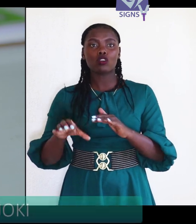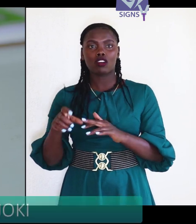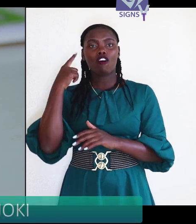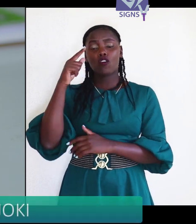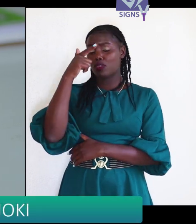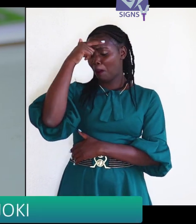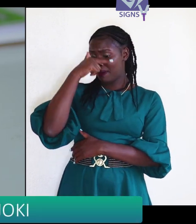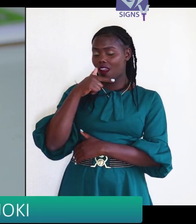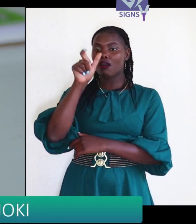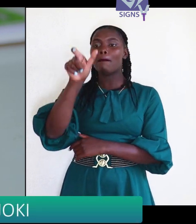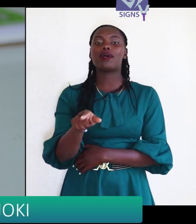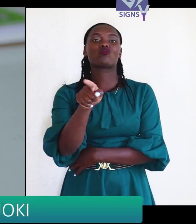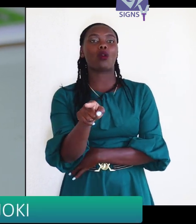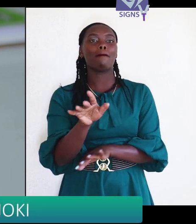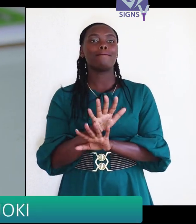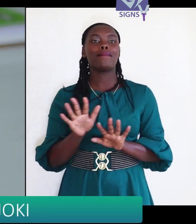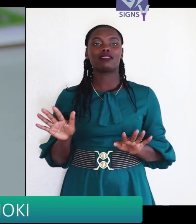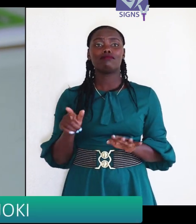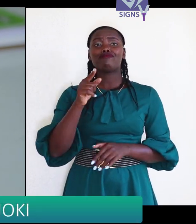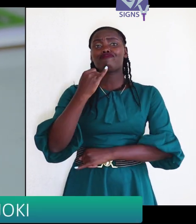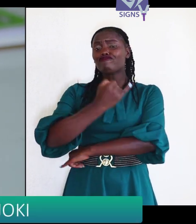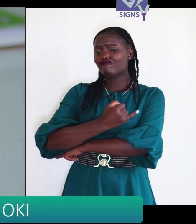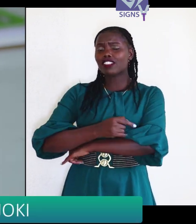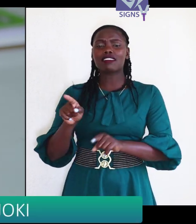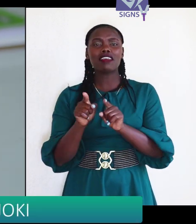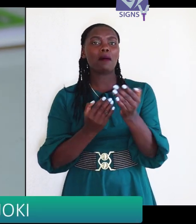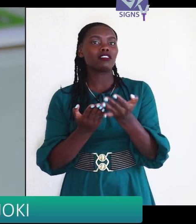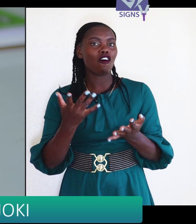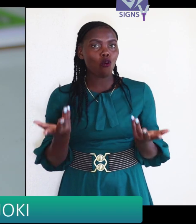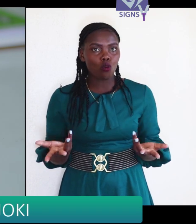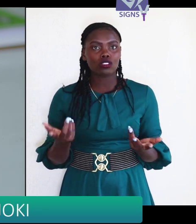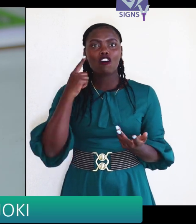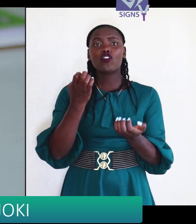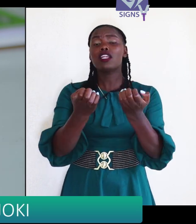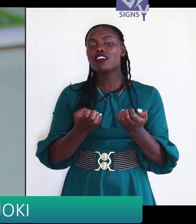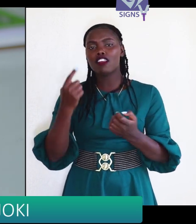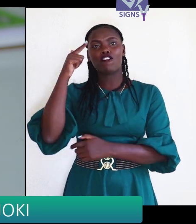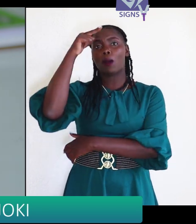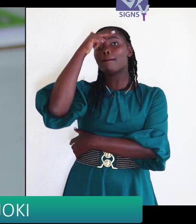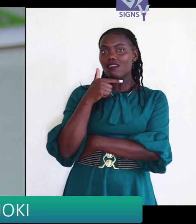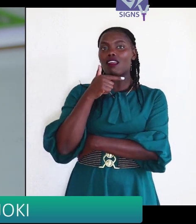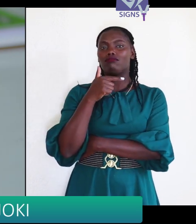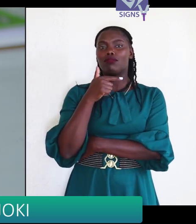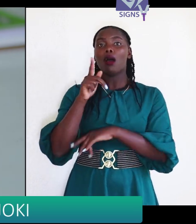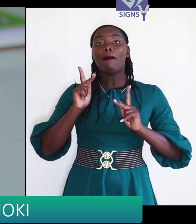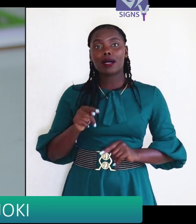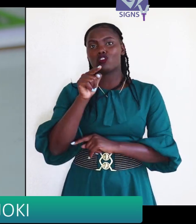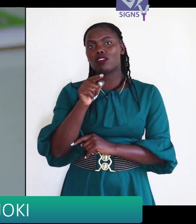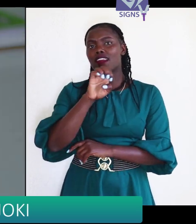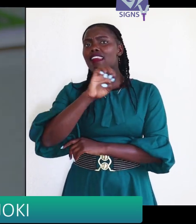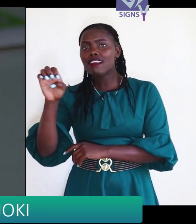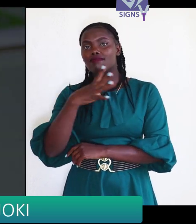1998 August 7th Nairobi bomb blast survivors and the Kumikumi illicit brew